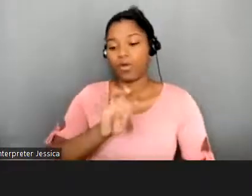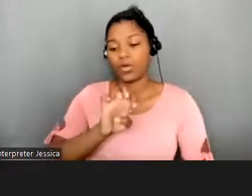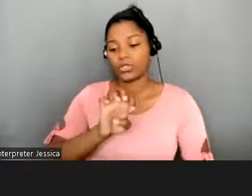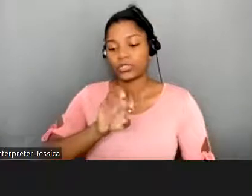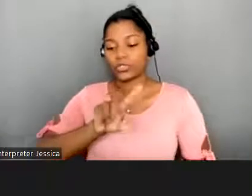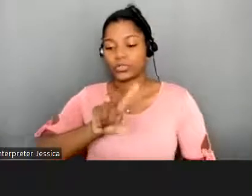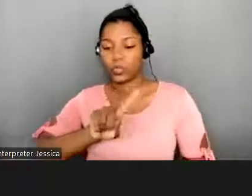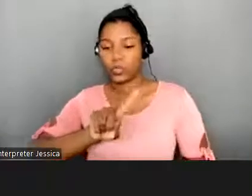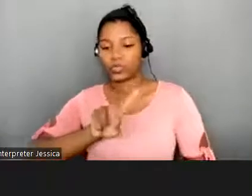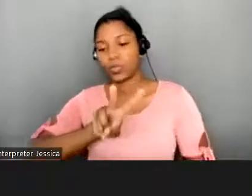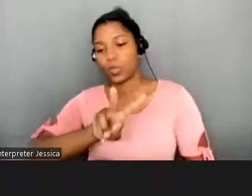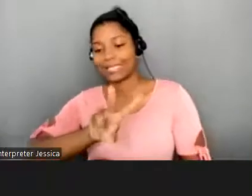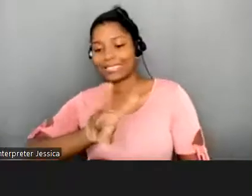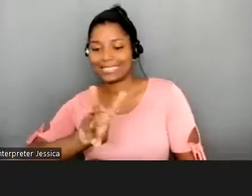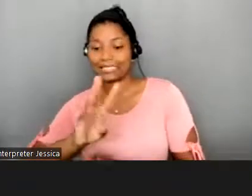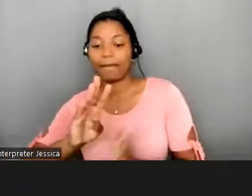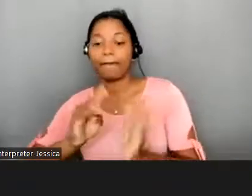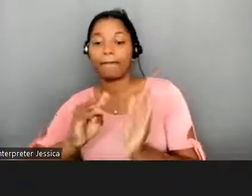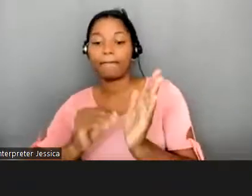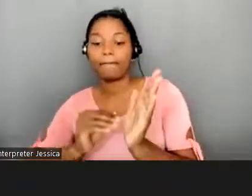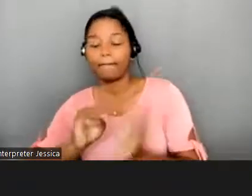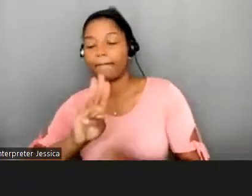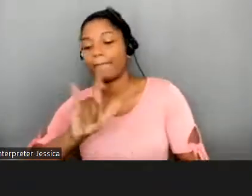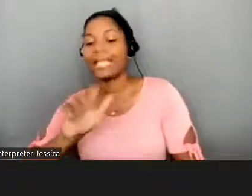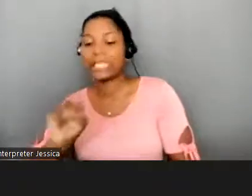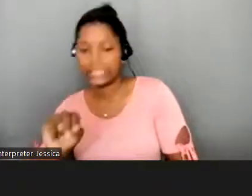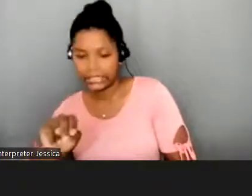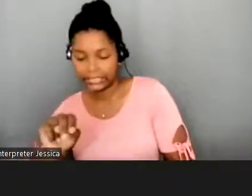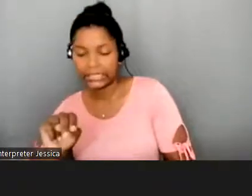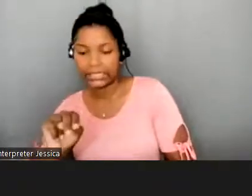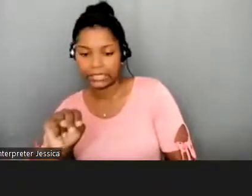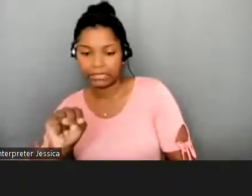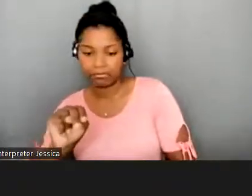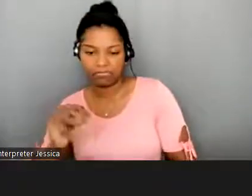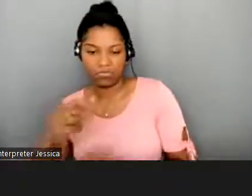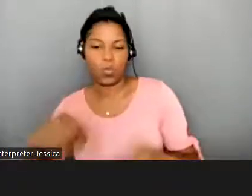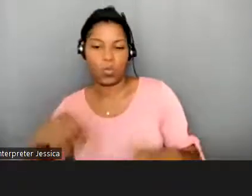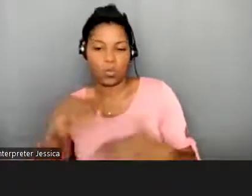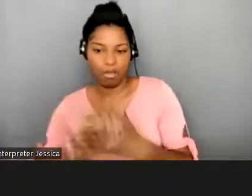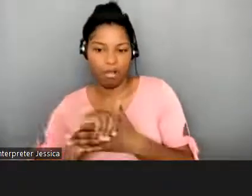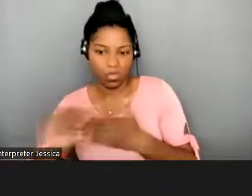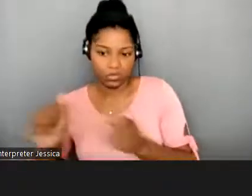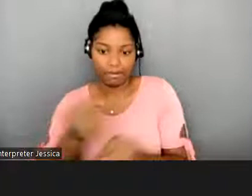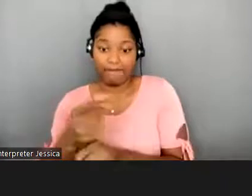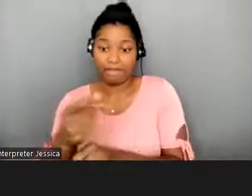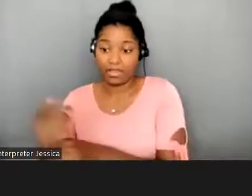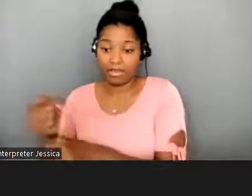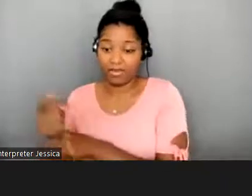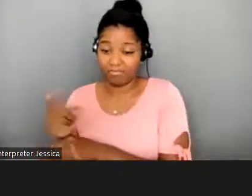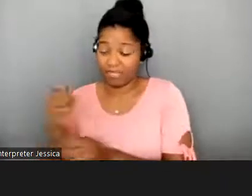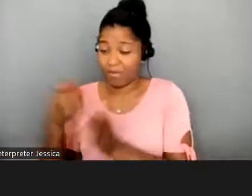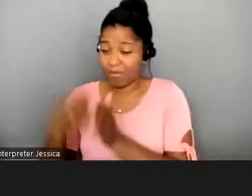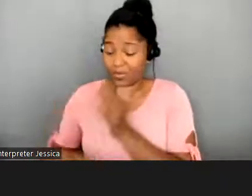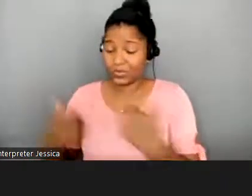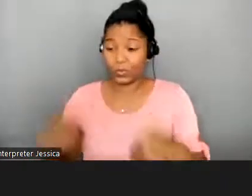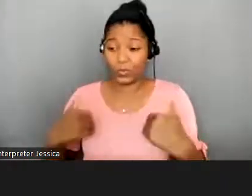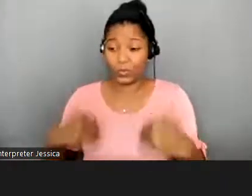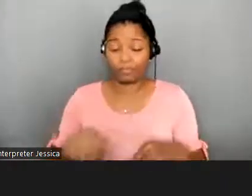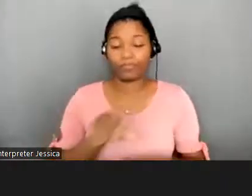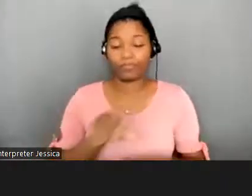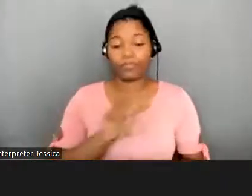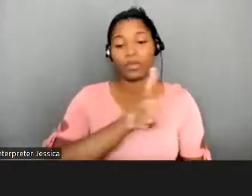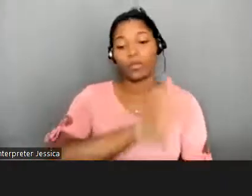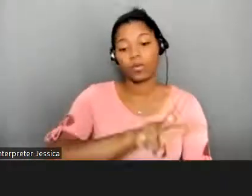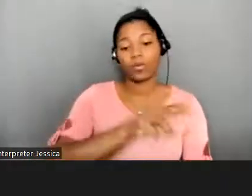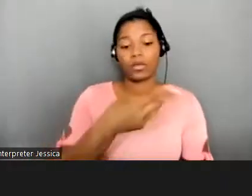and Medicare nearly $7 billion. That's a cost each year. The World Health Organization suggests that we need